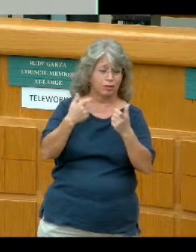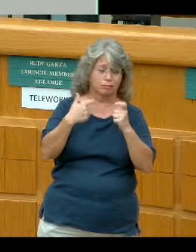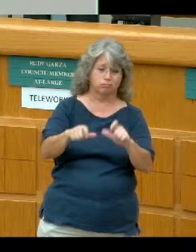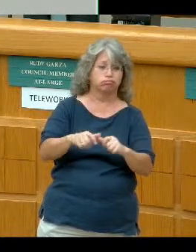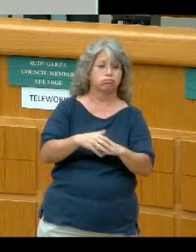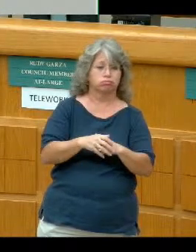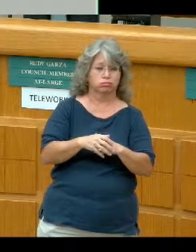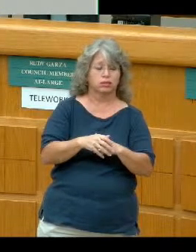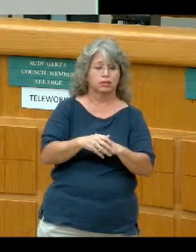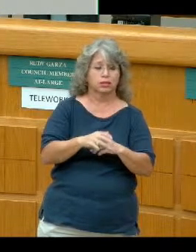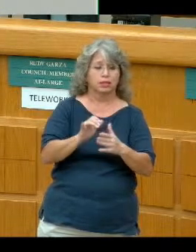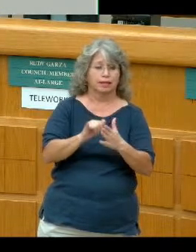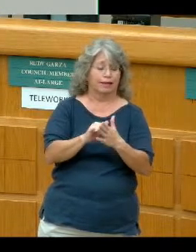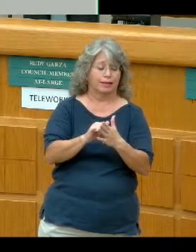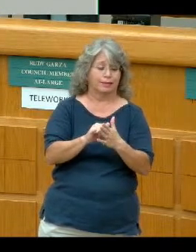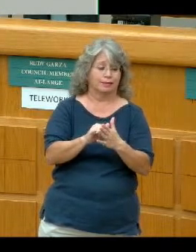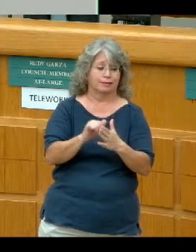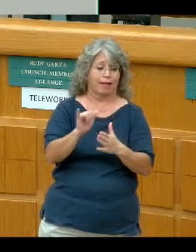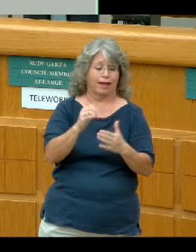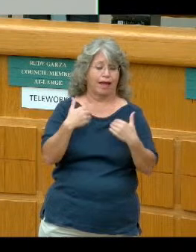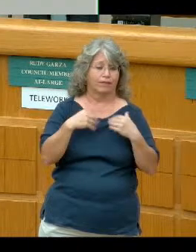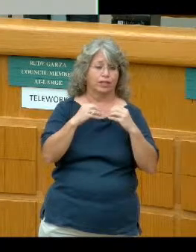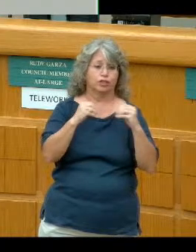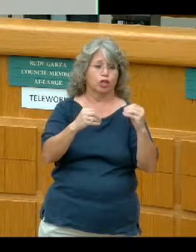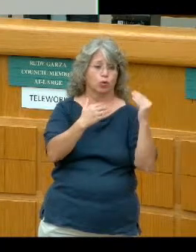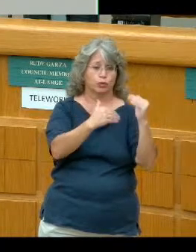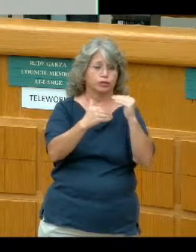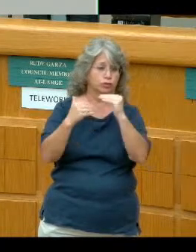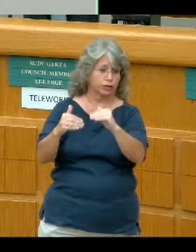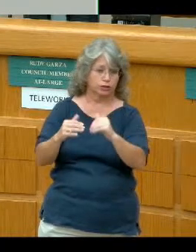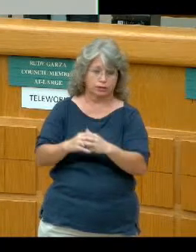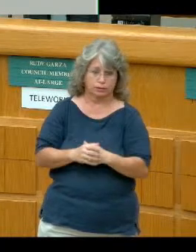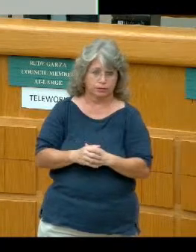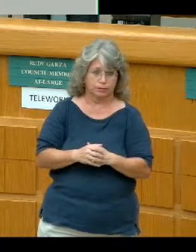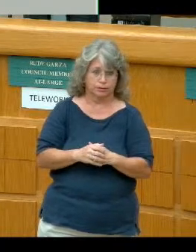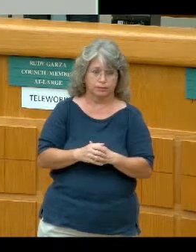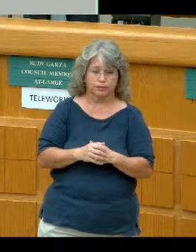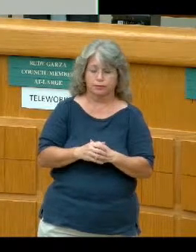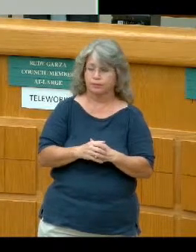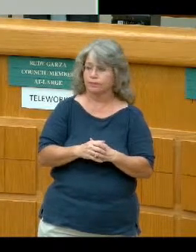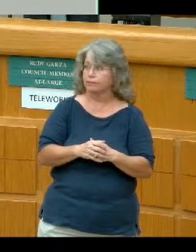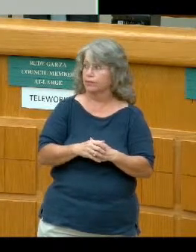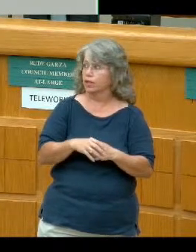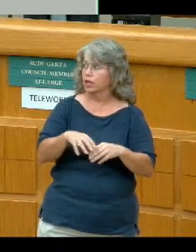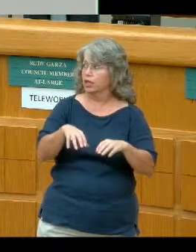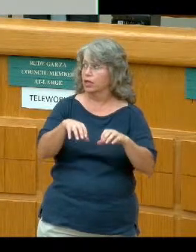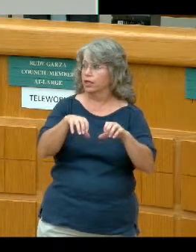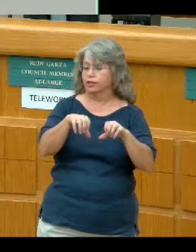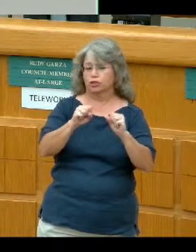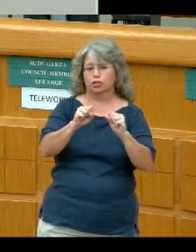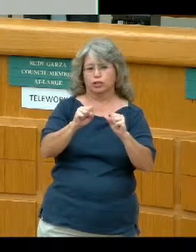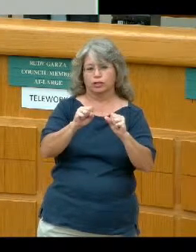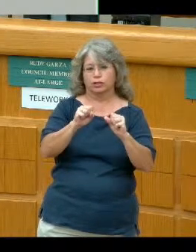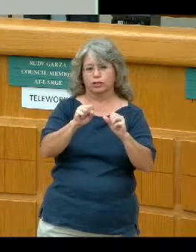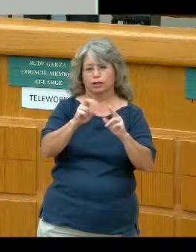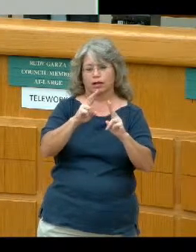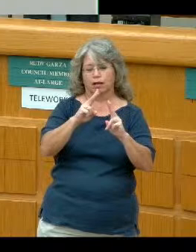essentially our estimate of absolutely no restriction in the transmission of COVID. And it took a